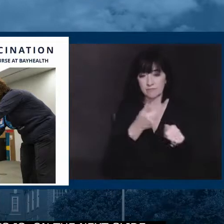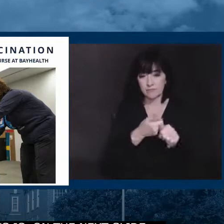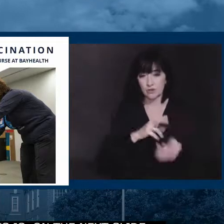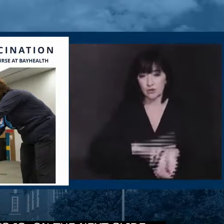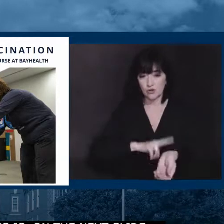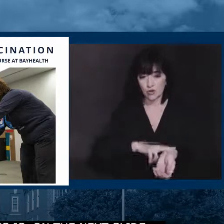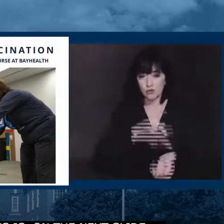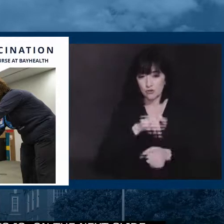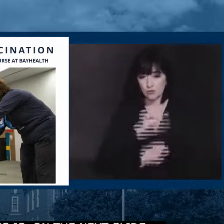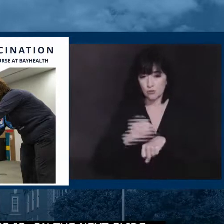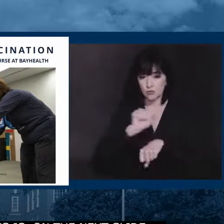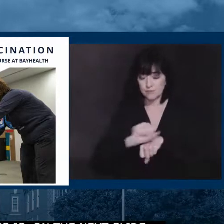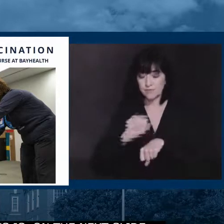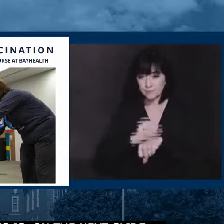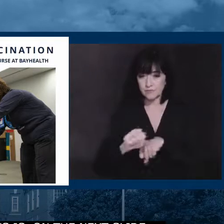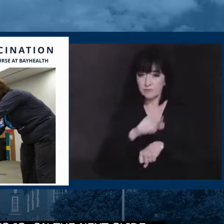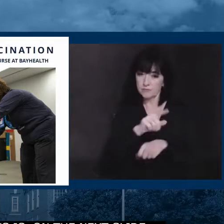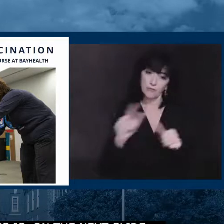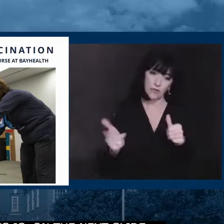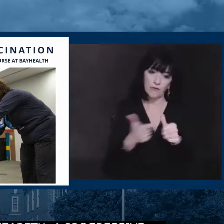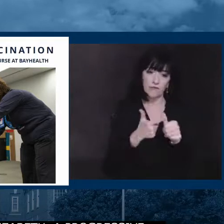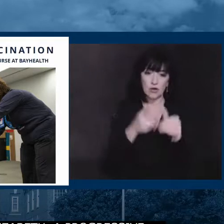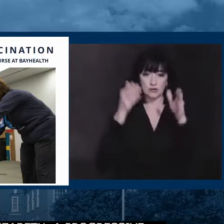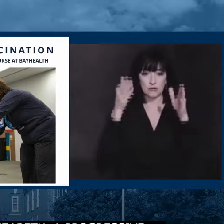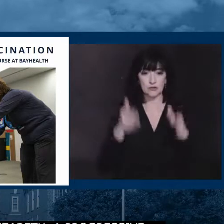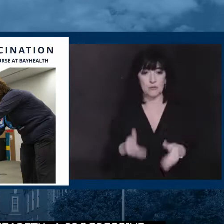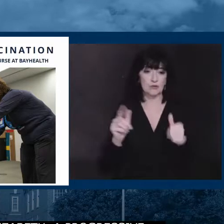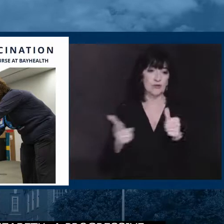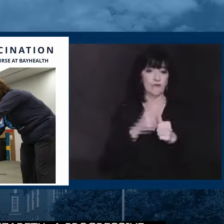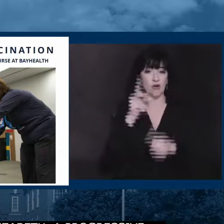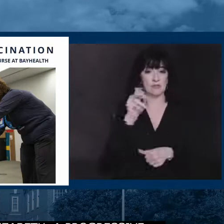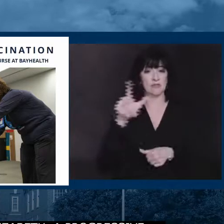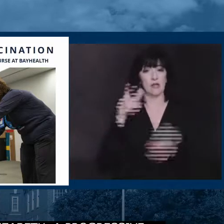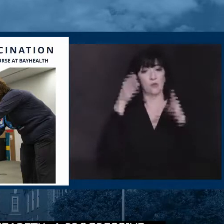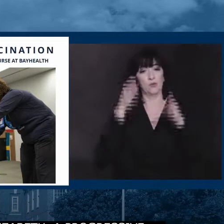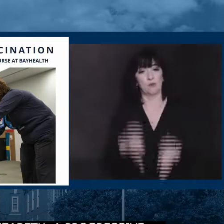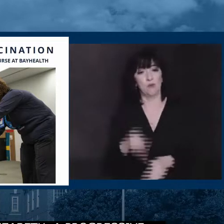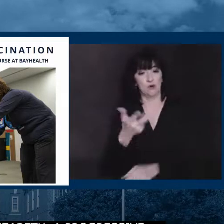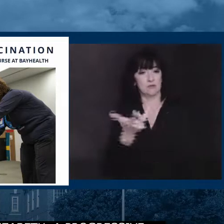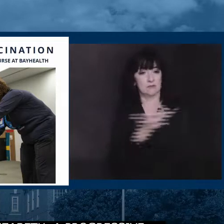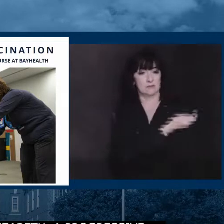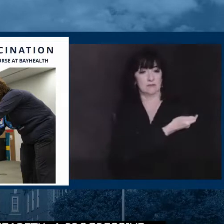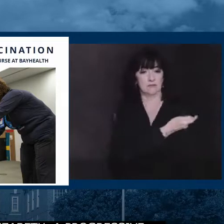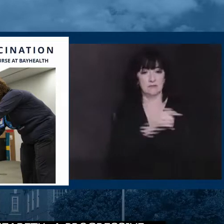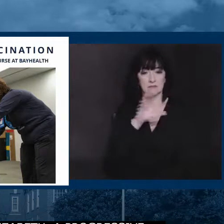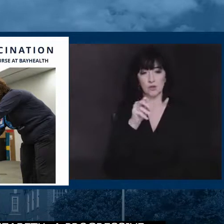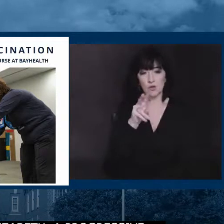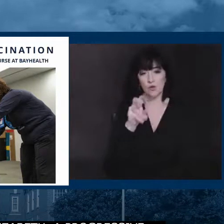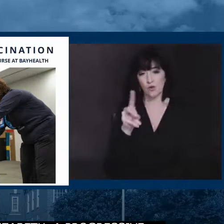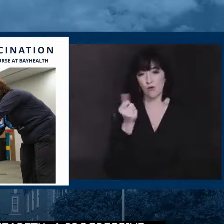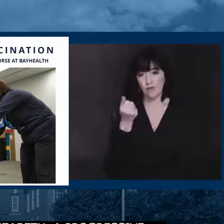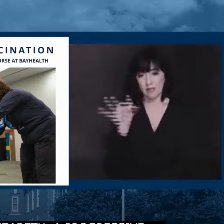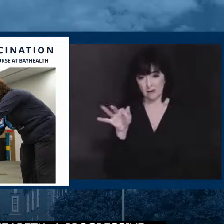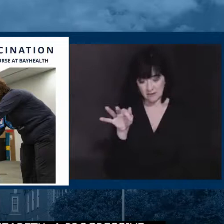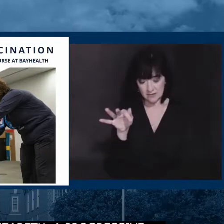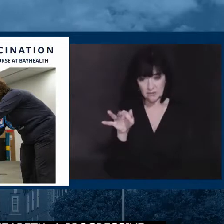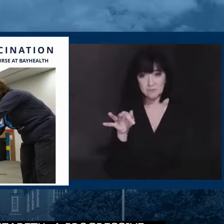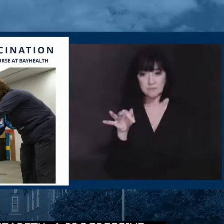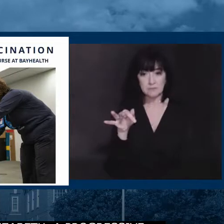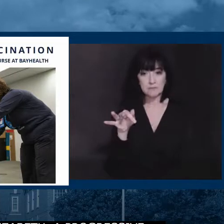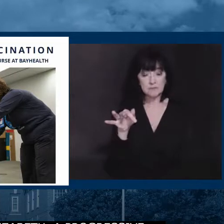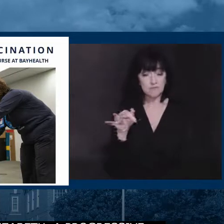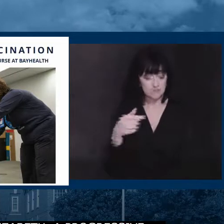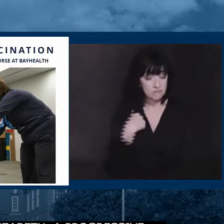regular basis, and she was the first Delawareans first to be vaccinated with COVID-19. The feedback that I get